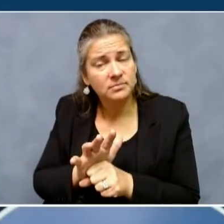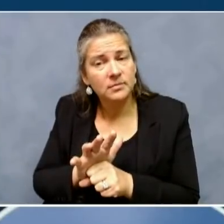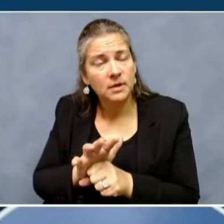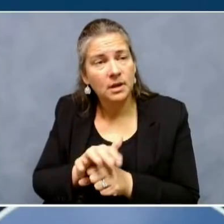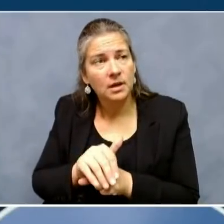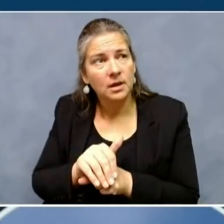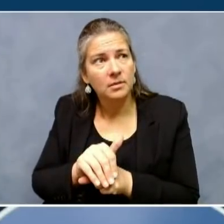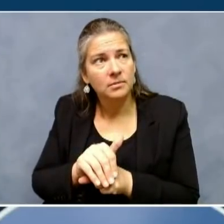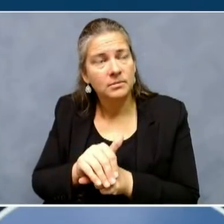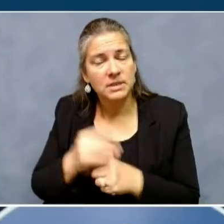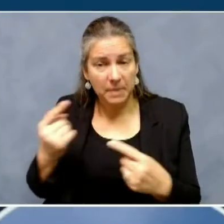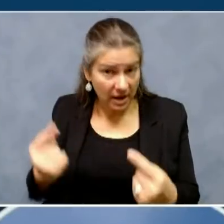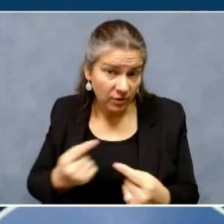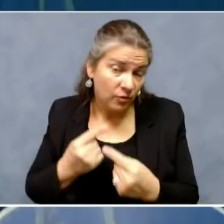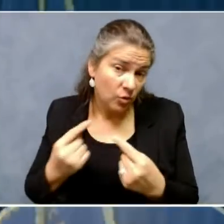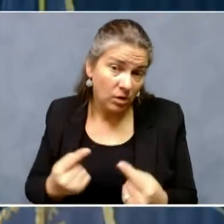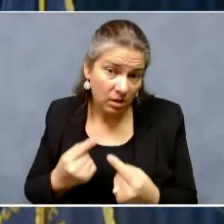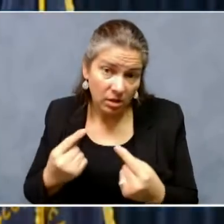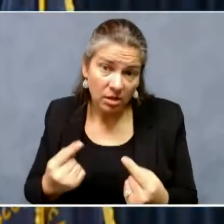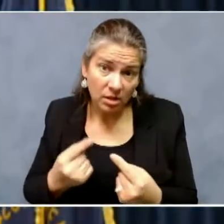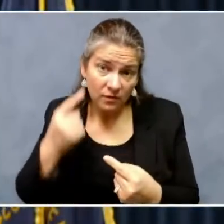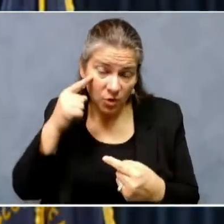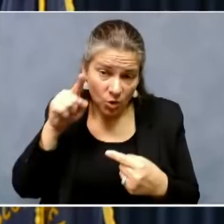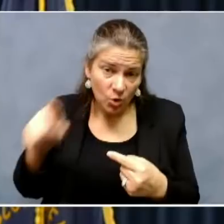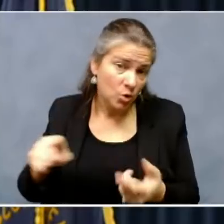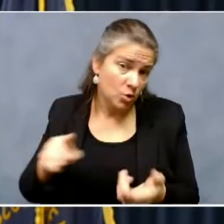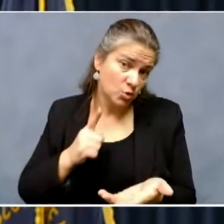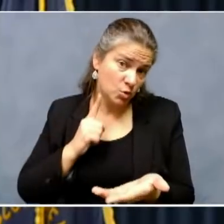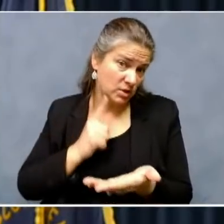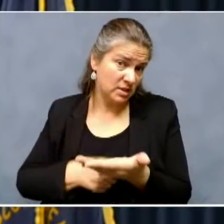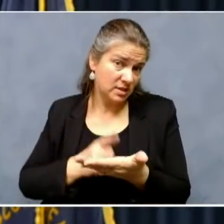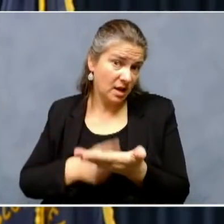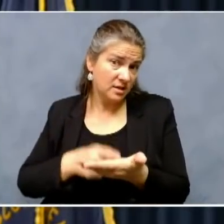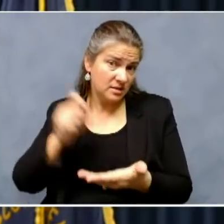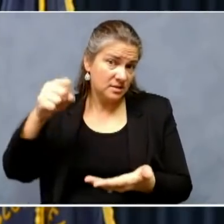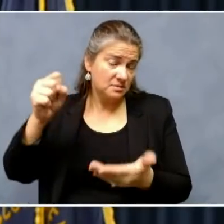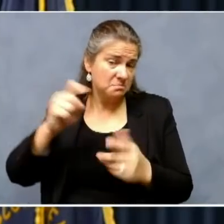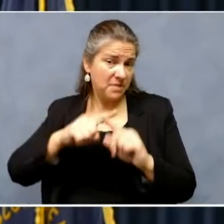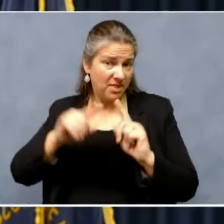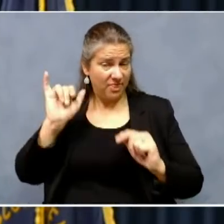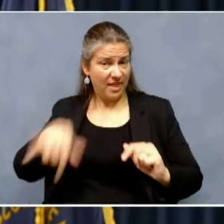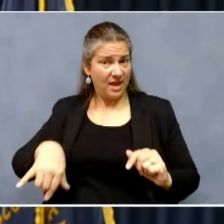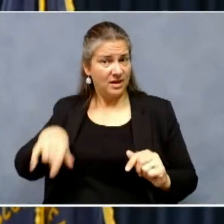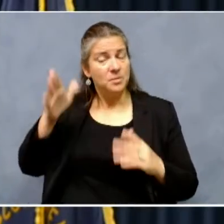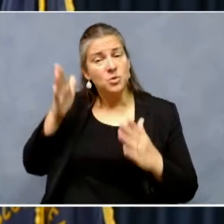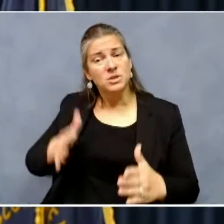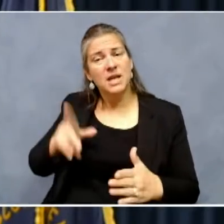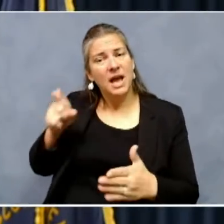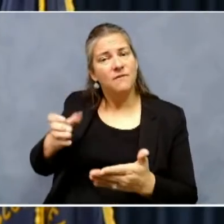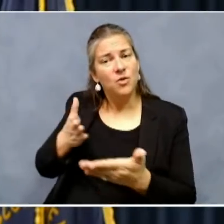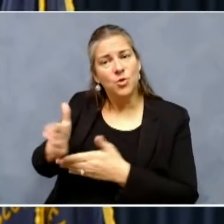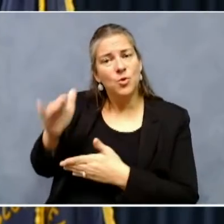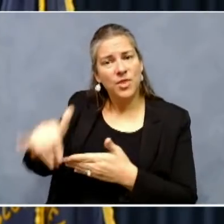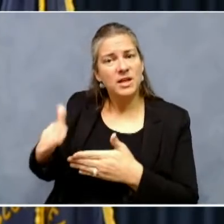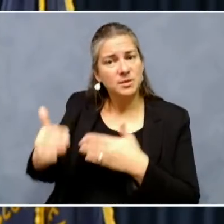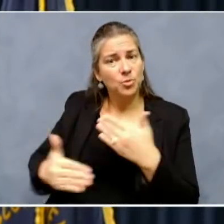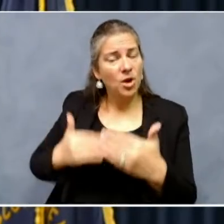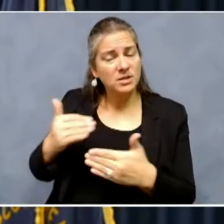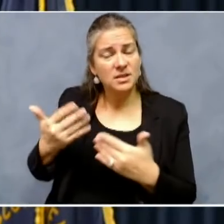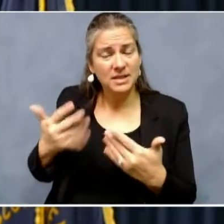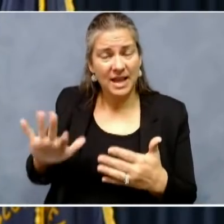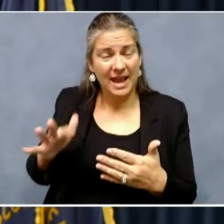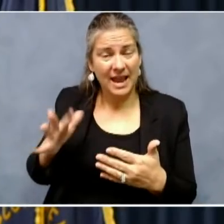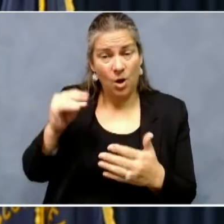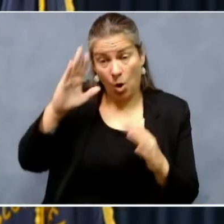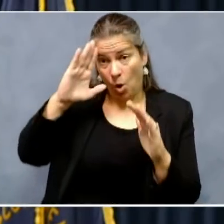painful for her to talk about, but this was somebody that had to go through this whole process and hopefully has